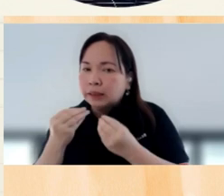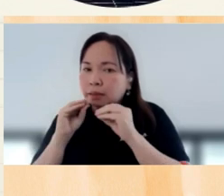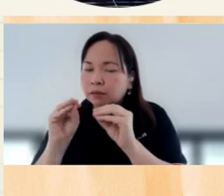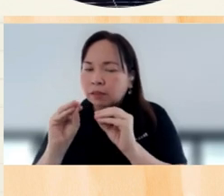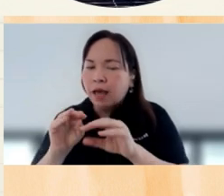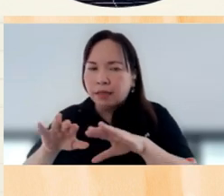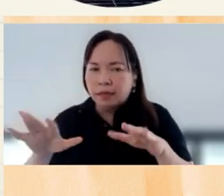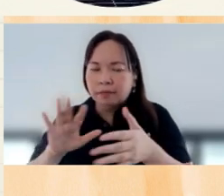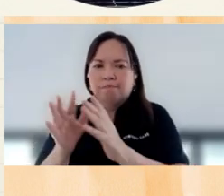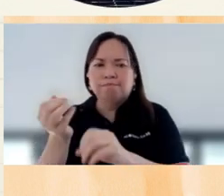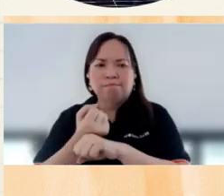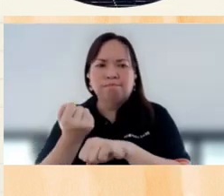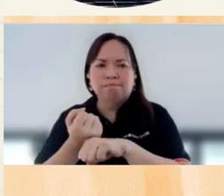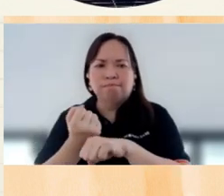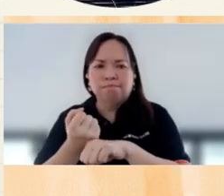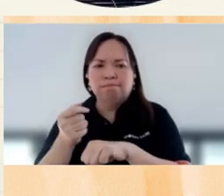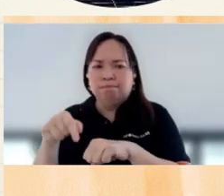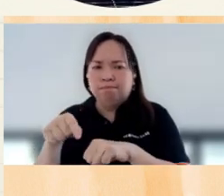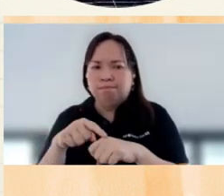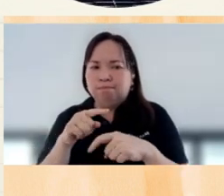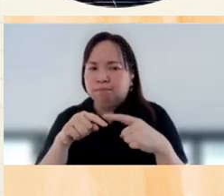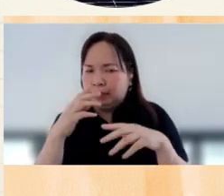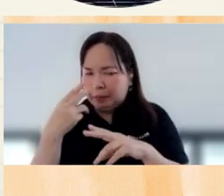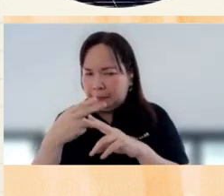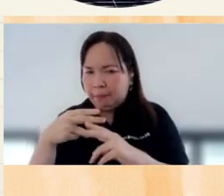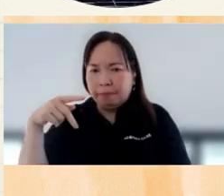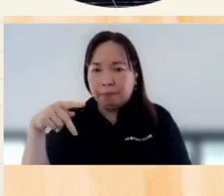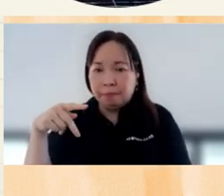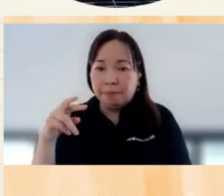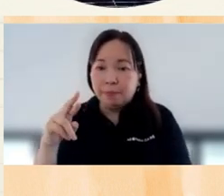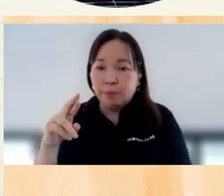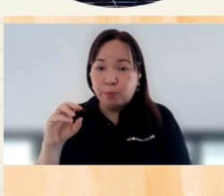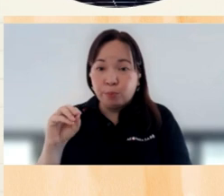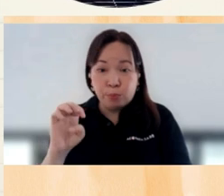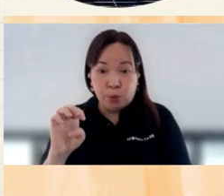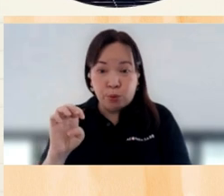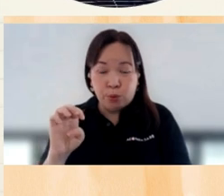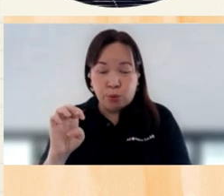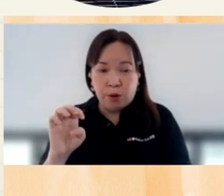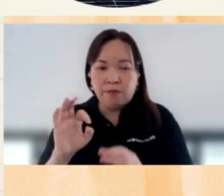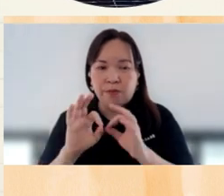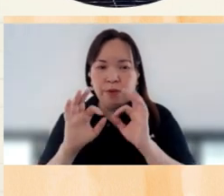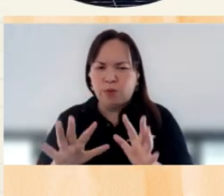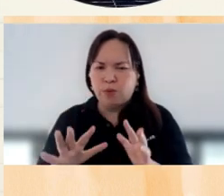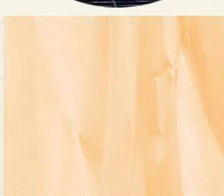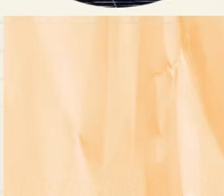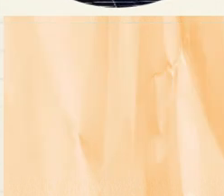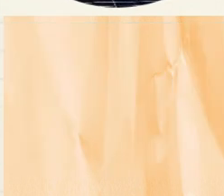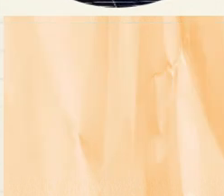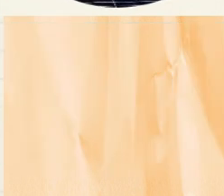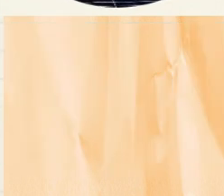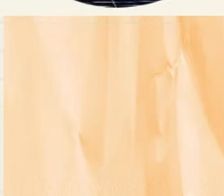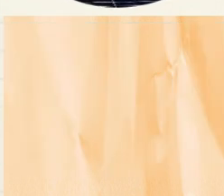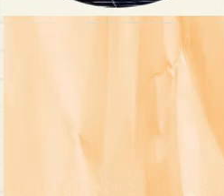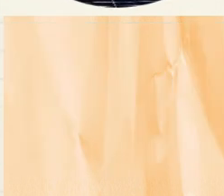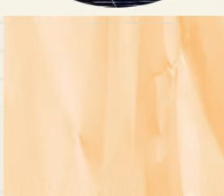stands for play, relationships, observation, and experience. So these are the ways